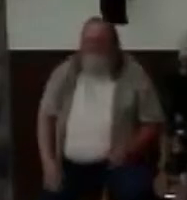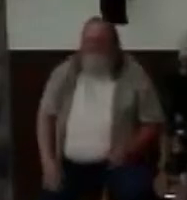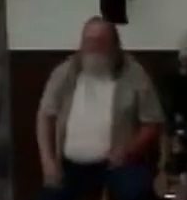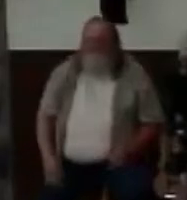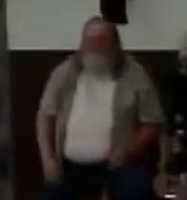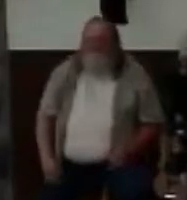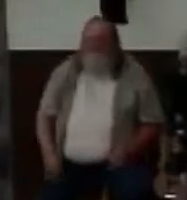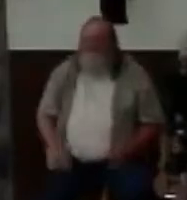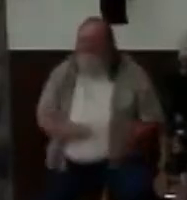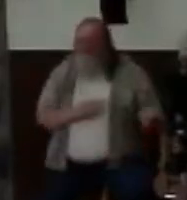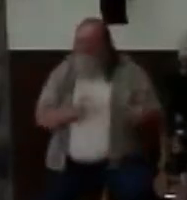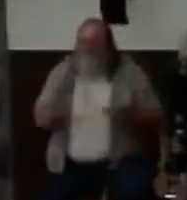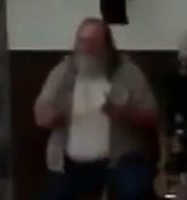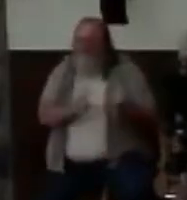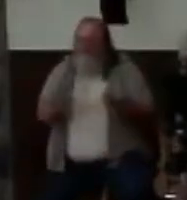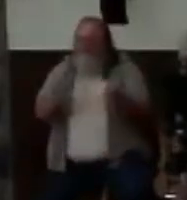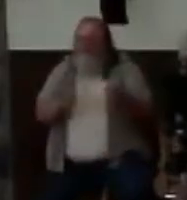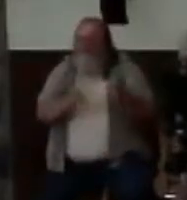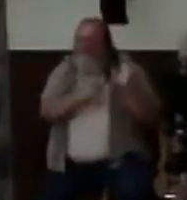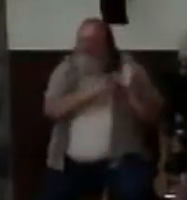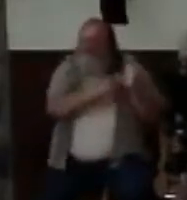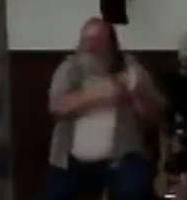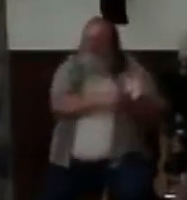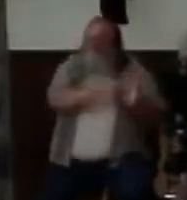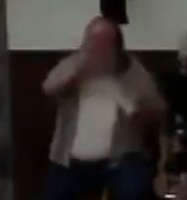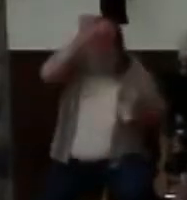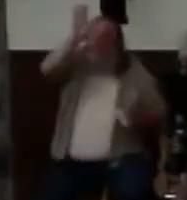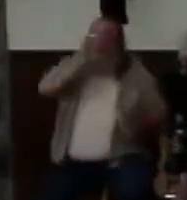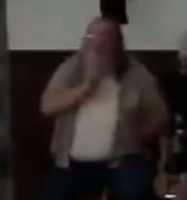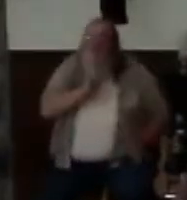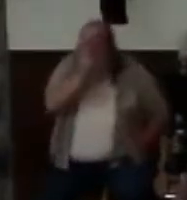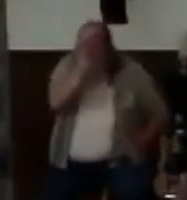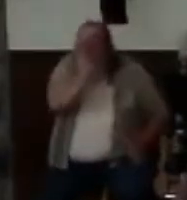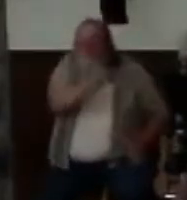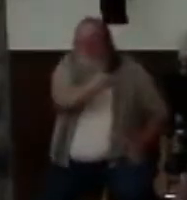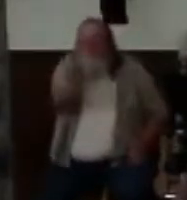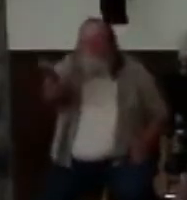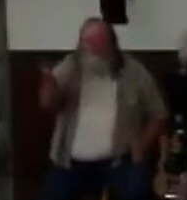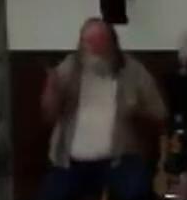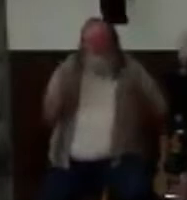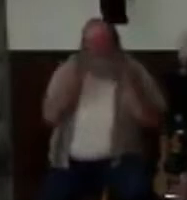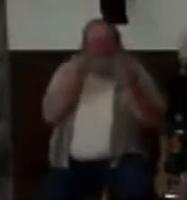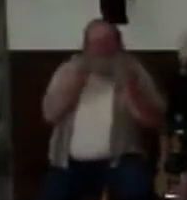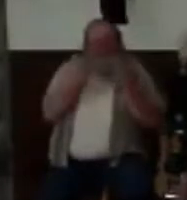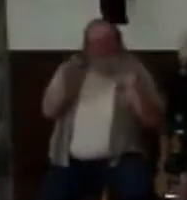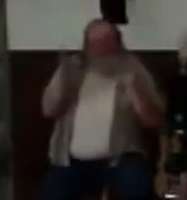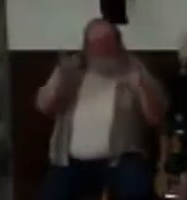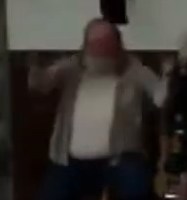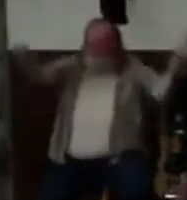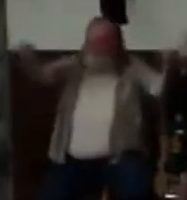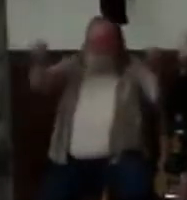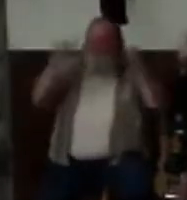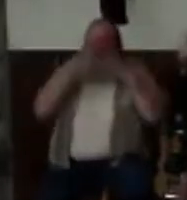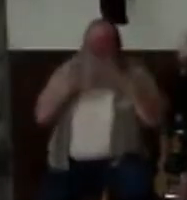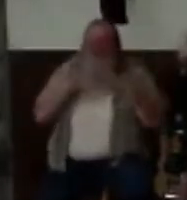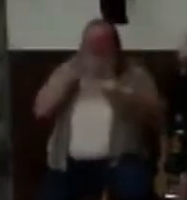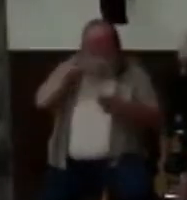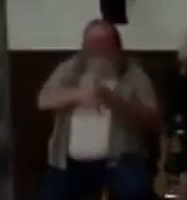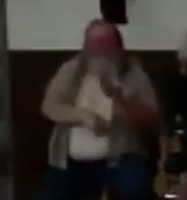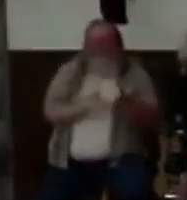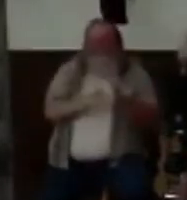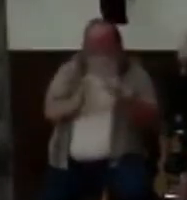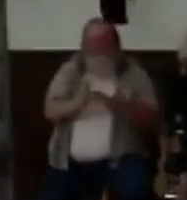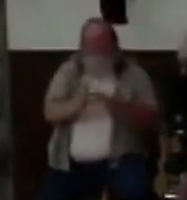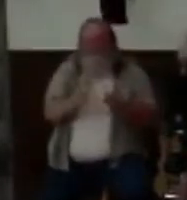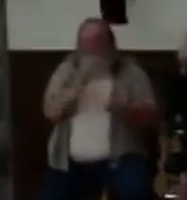in a way that would deliver your truth to those who are ready to receive it. In Jesus' name. Well,